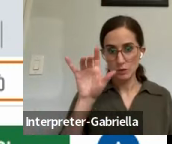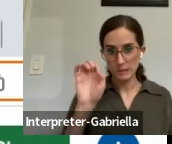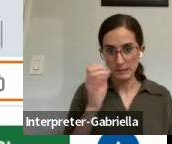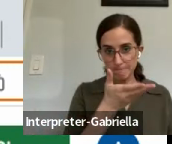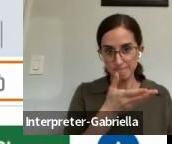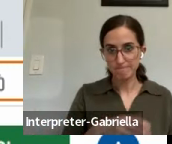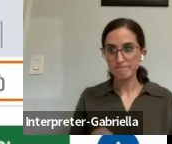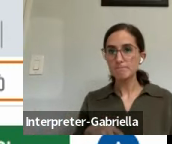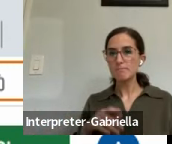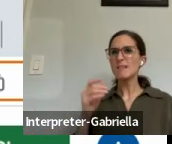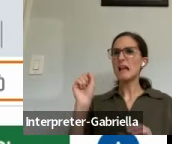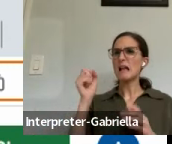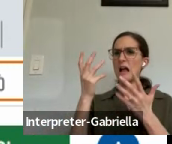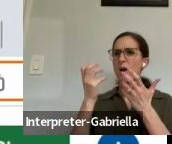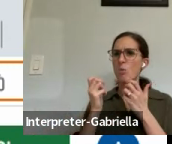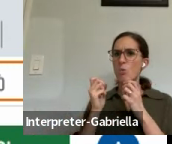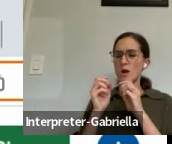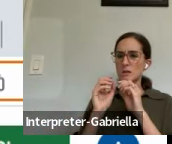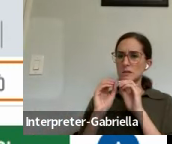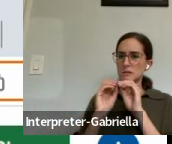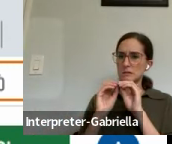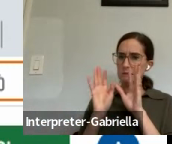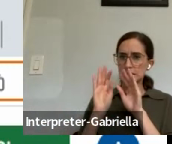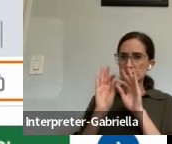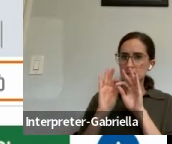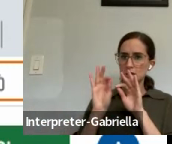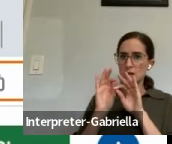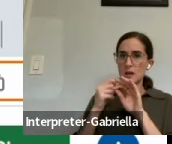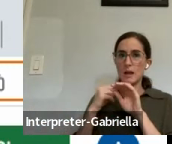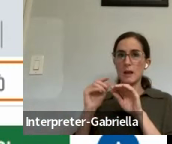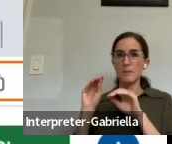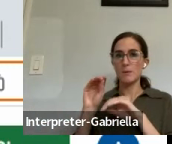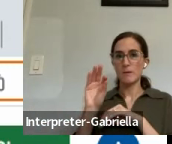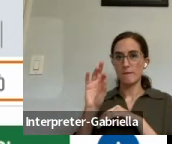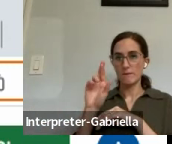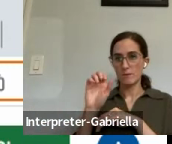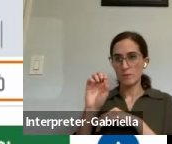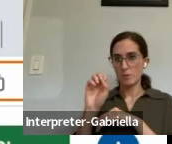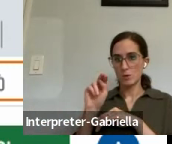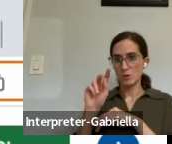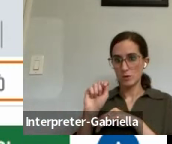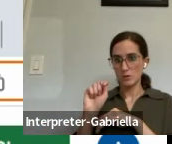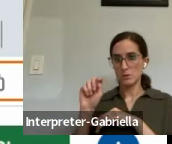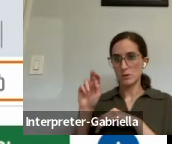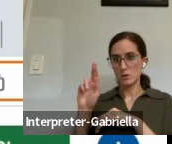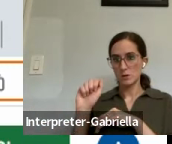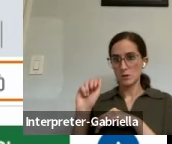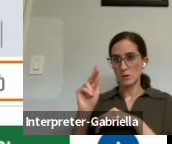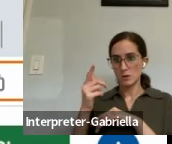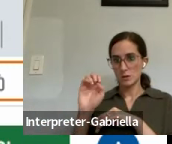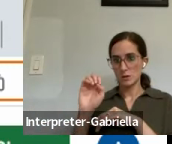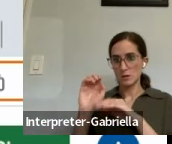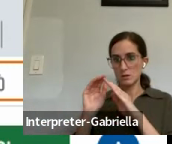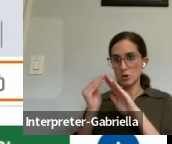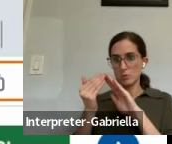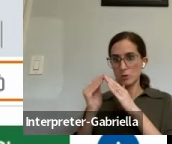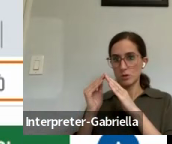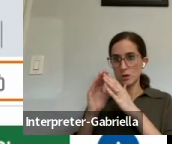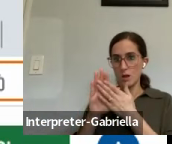clarify, because I put both the Front Range Community College and the, I can't see it right now, but a work,